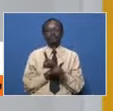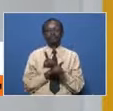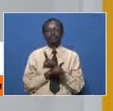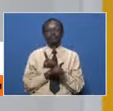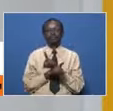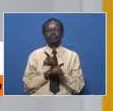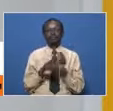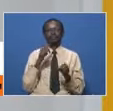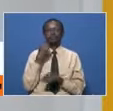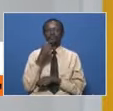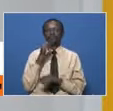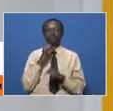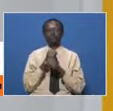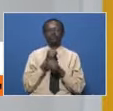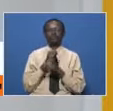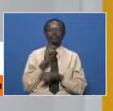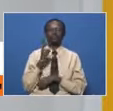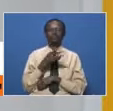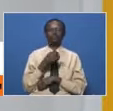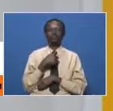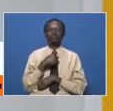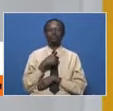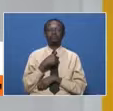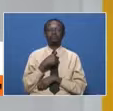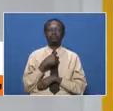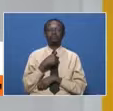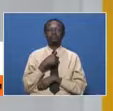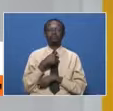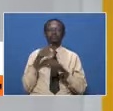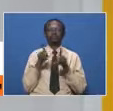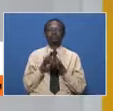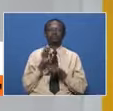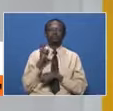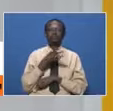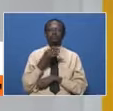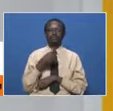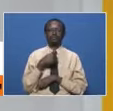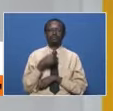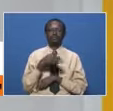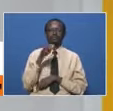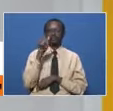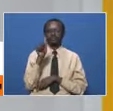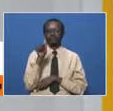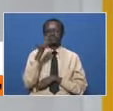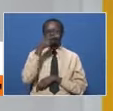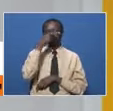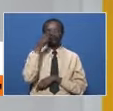do we have opposite him? We have A, Kalonzo Musyoka.